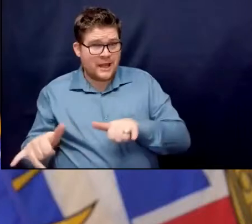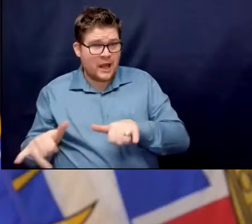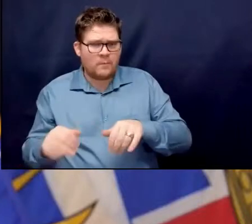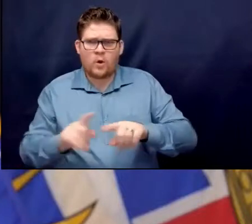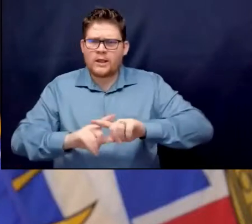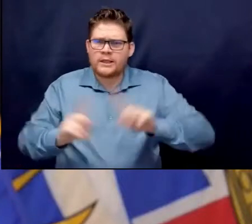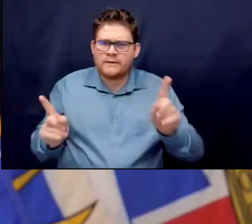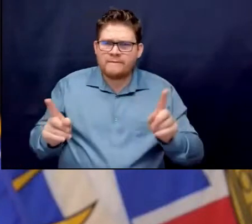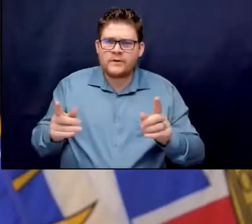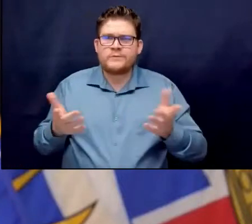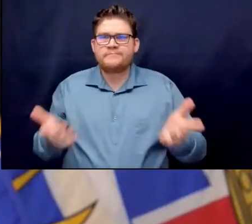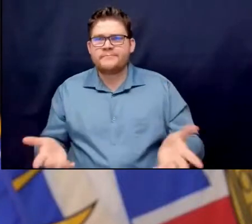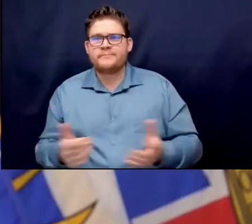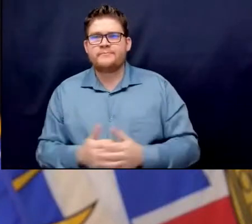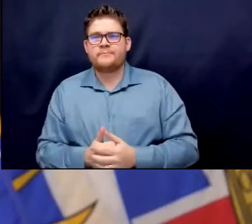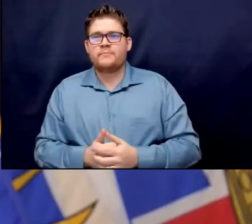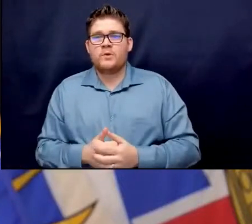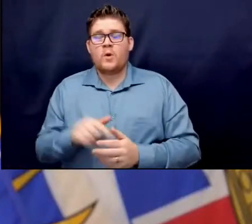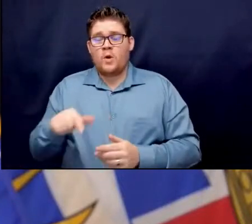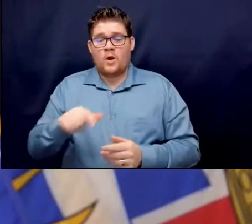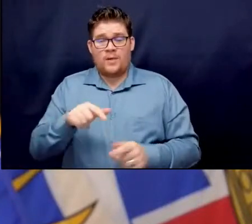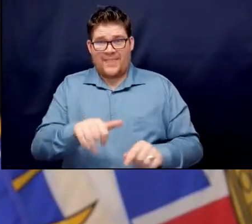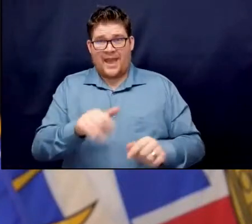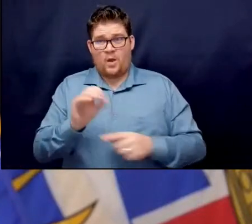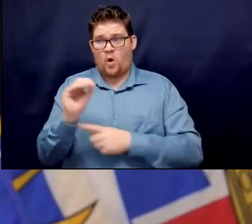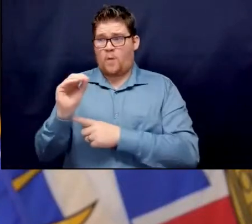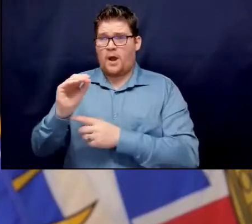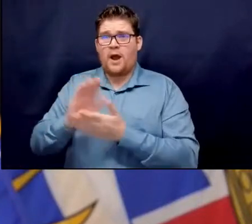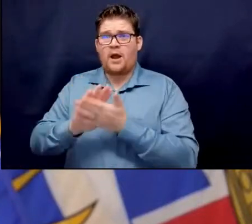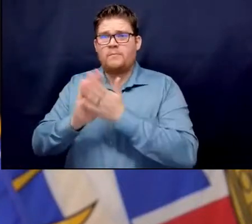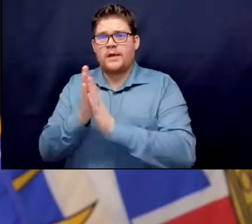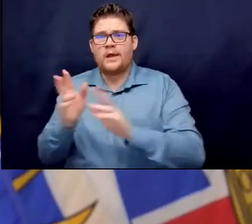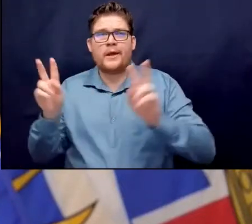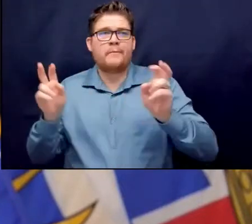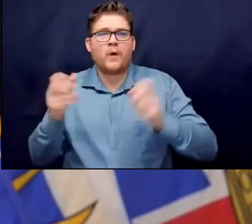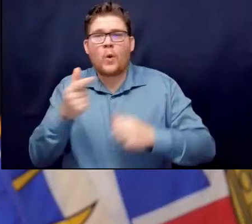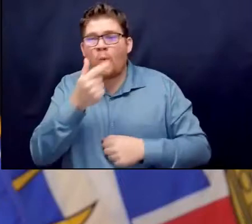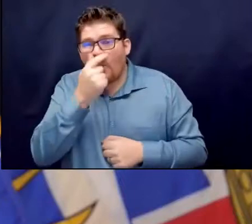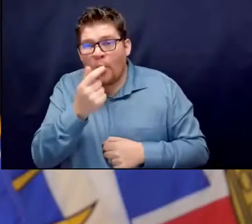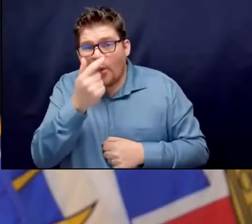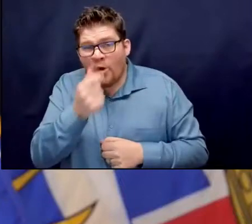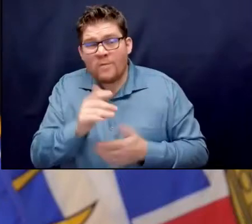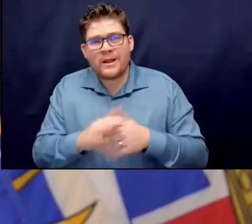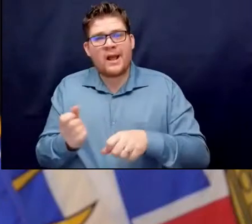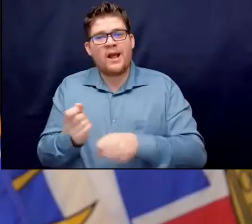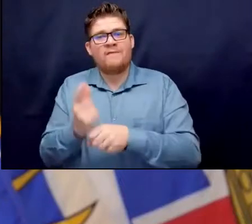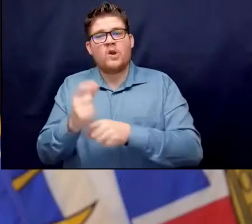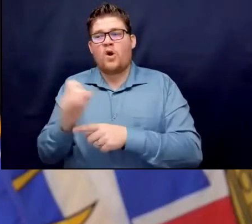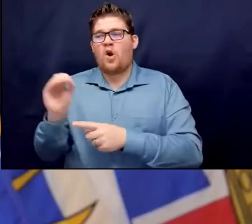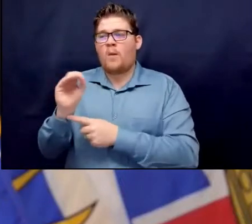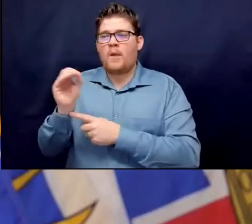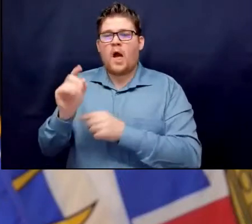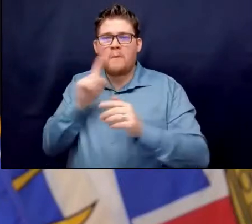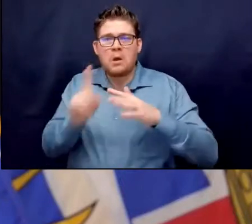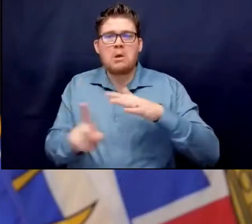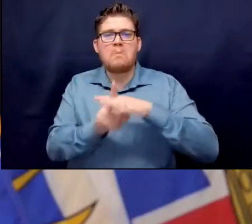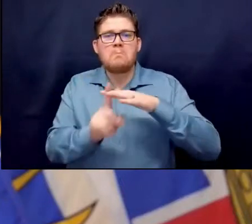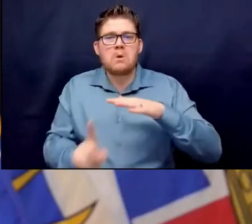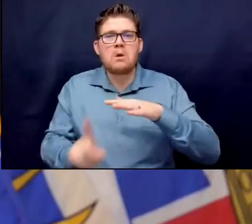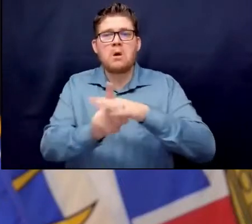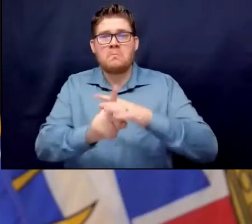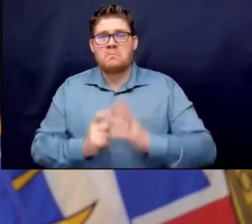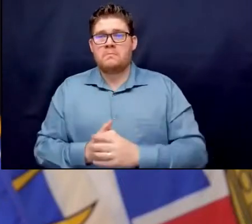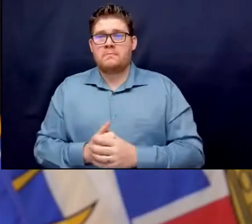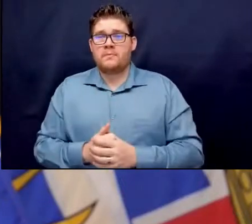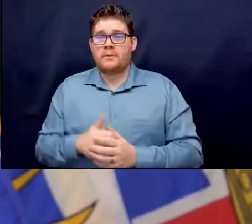have more severe illness being caused in certain populations, and which populations are there? We have a pretty good idea probably of who they